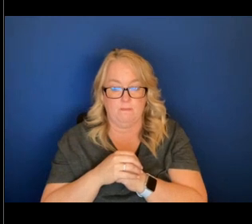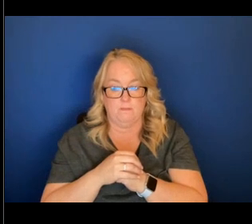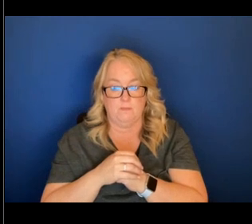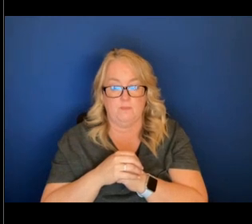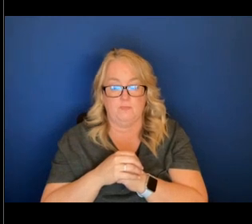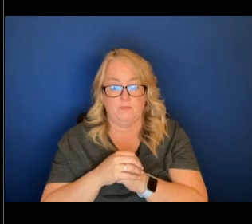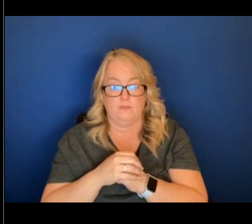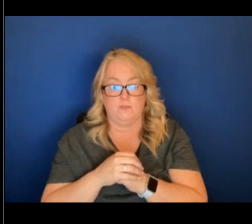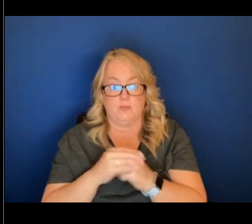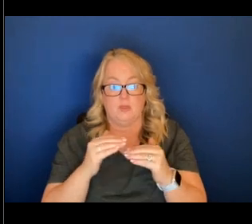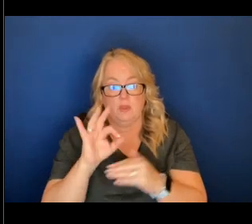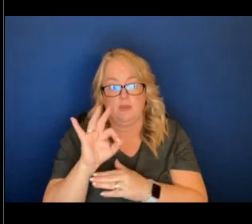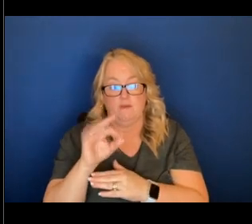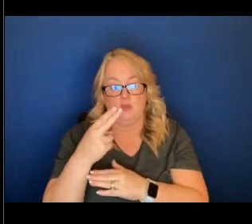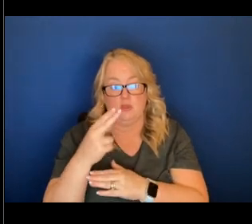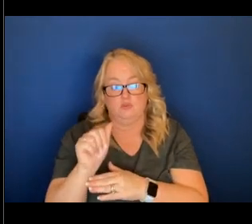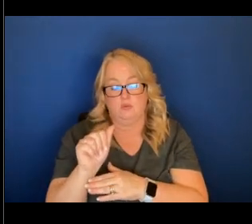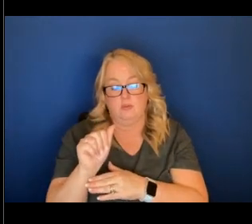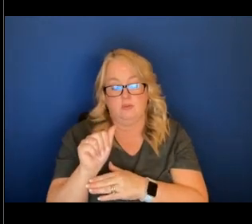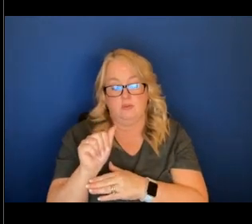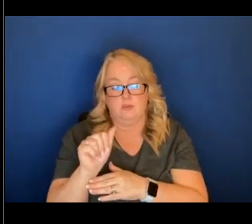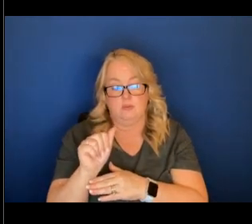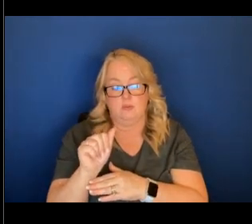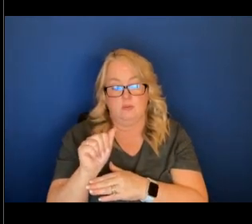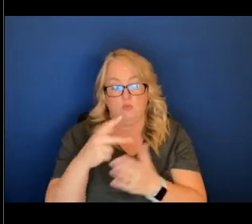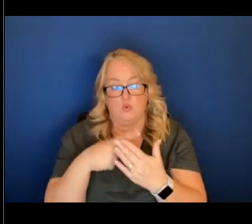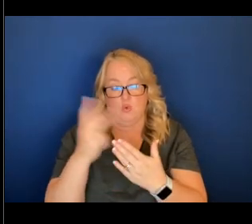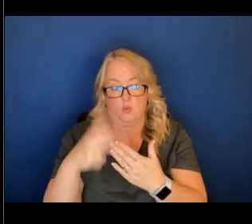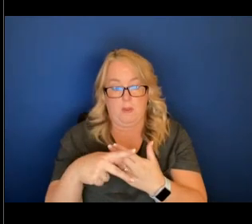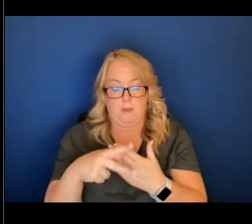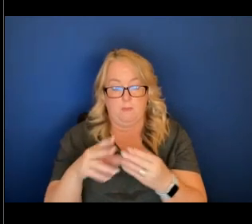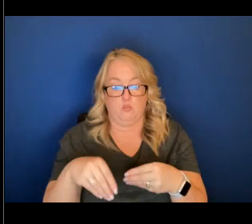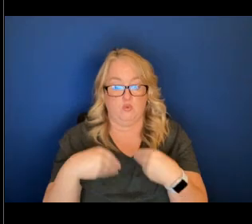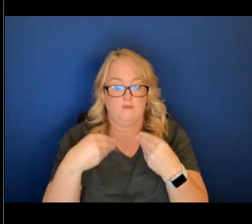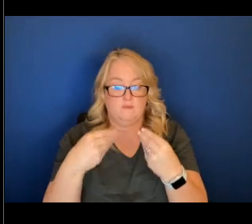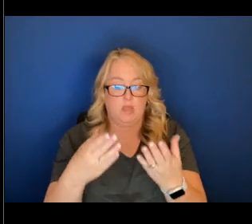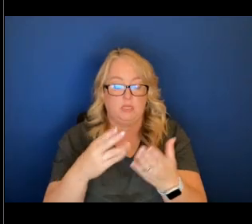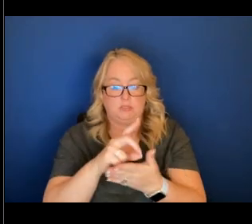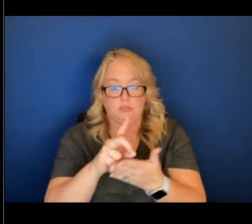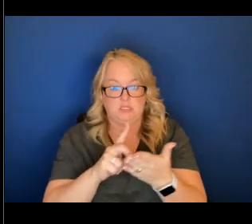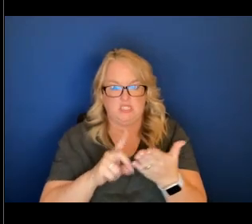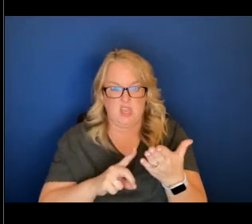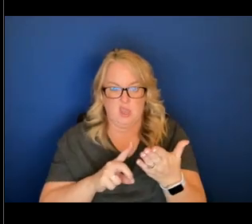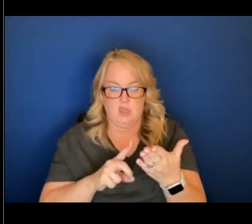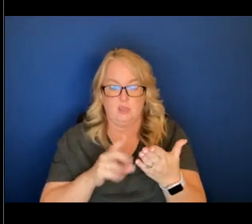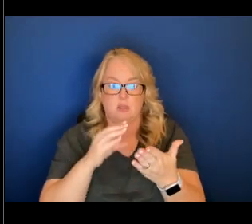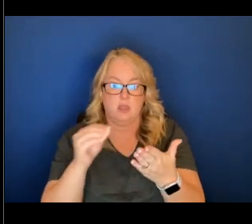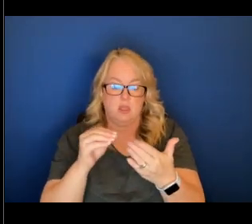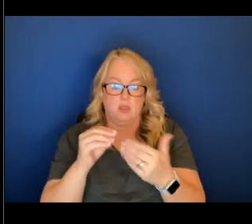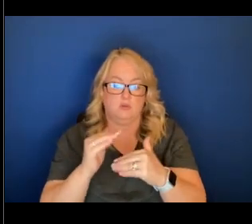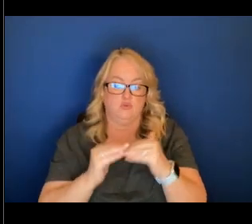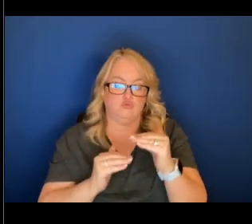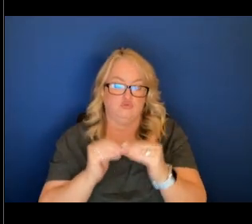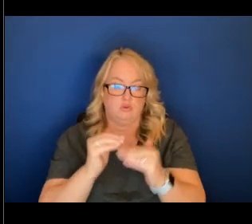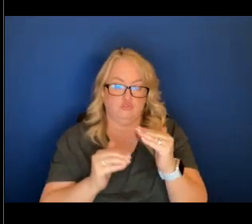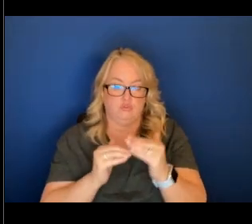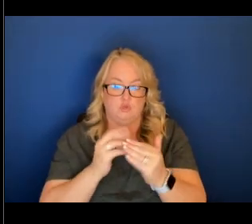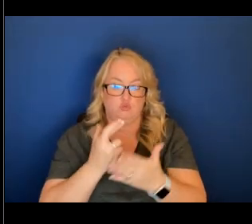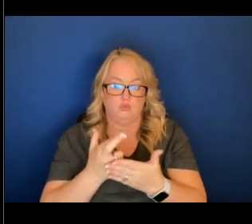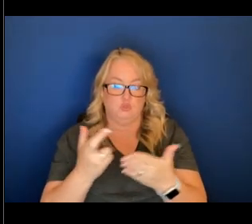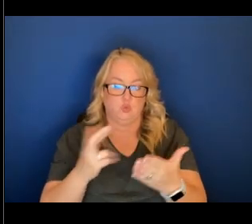The Fair Housing Accessibility First program provides a design and construction resource